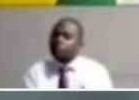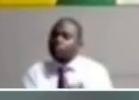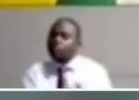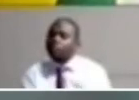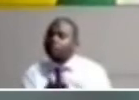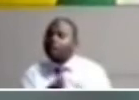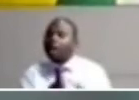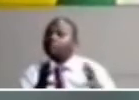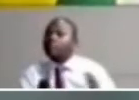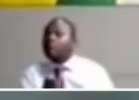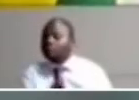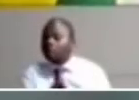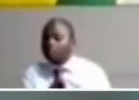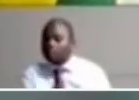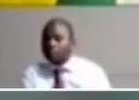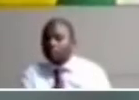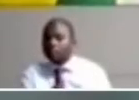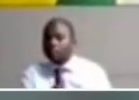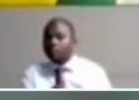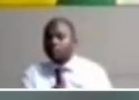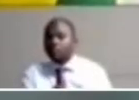problem of